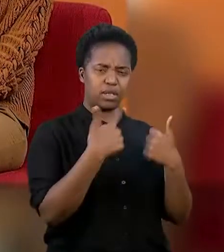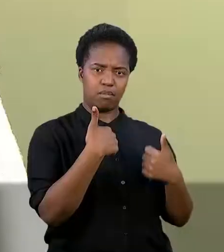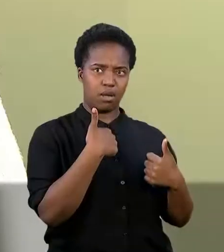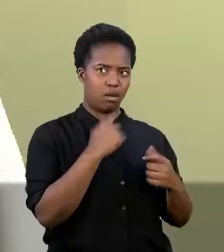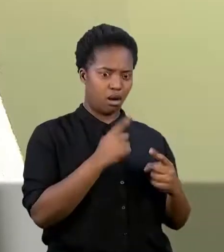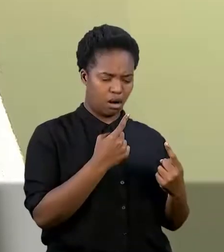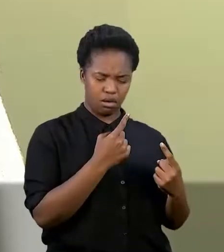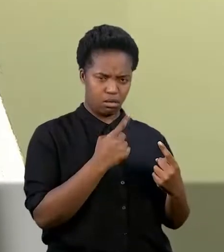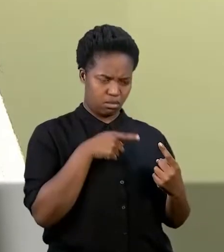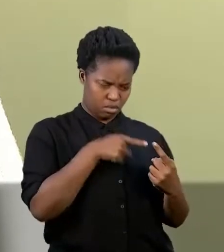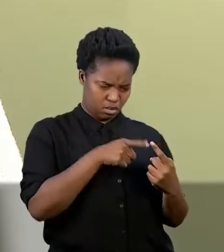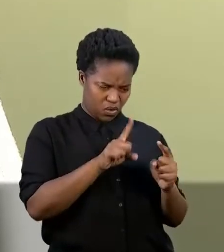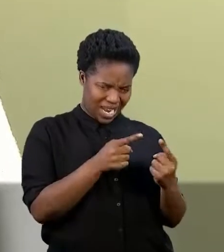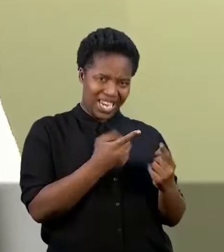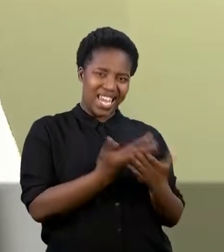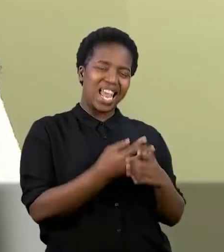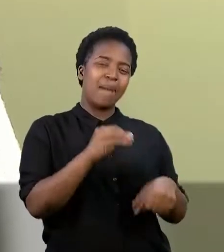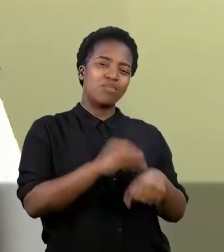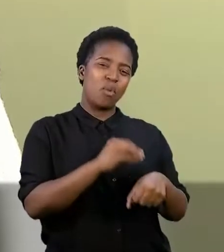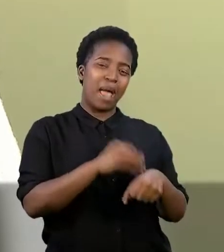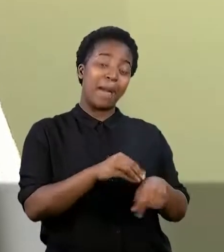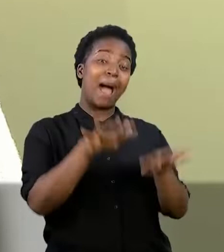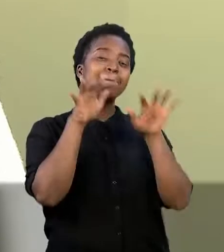challenge disability ya rule problem